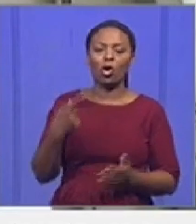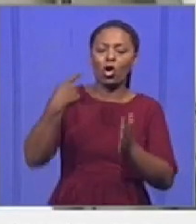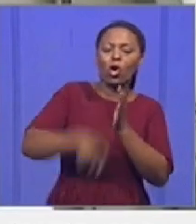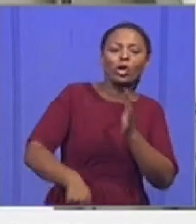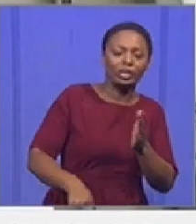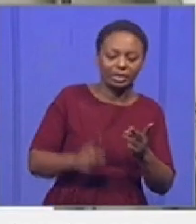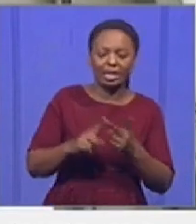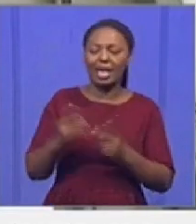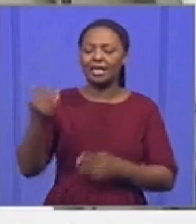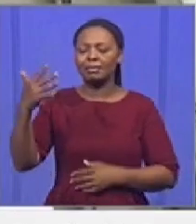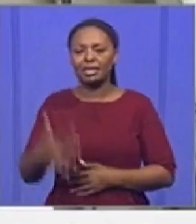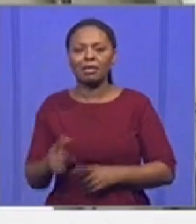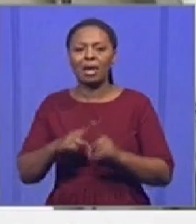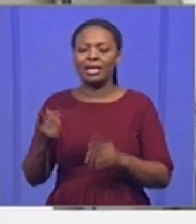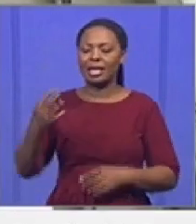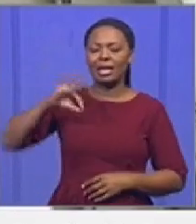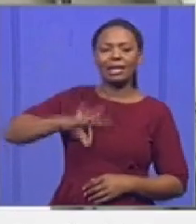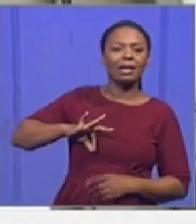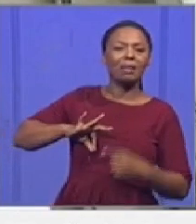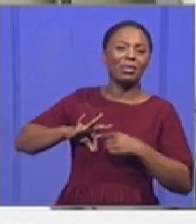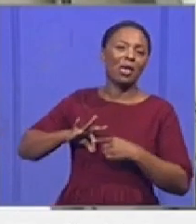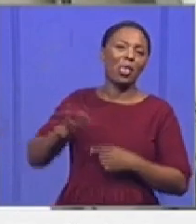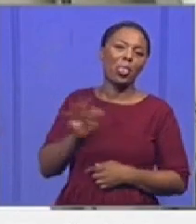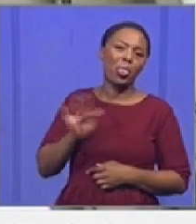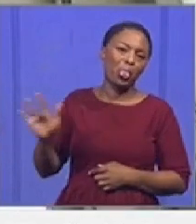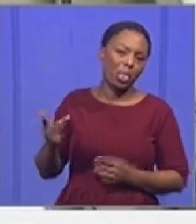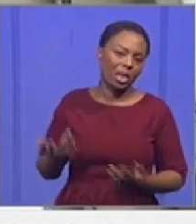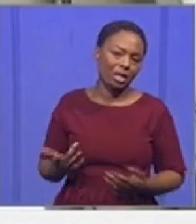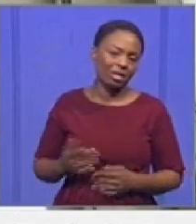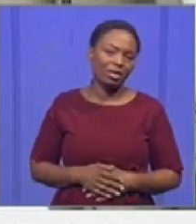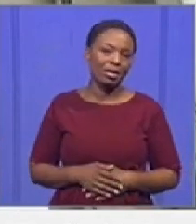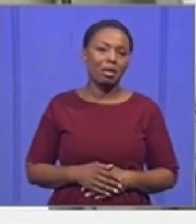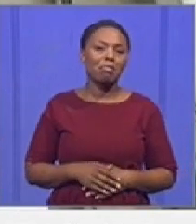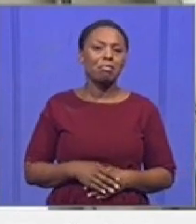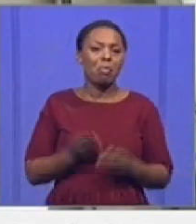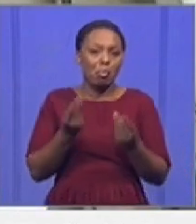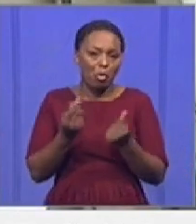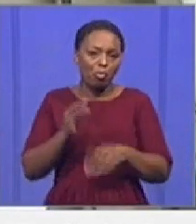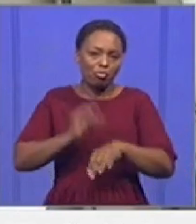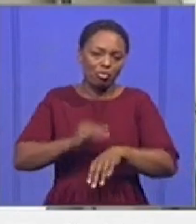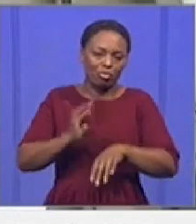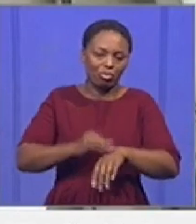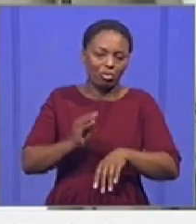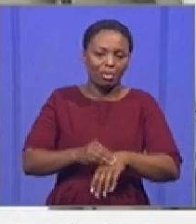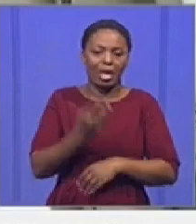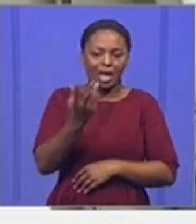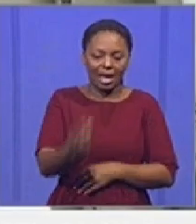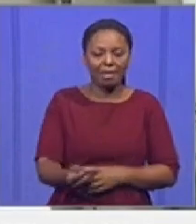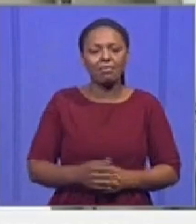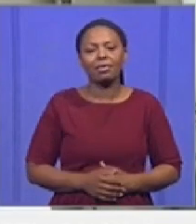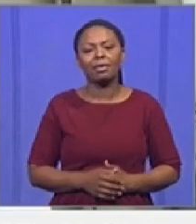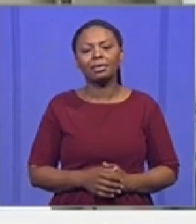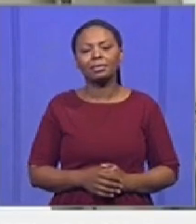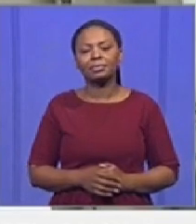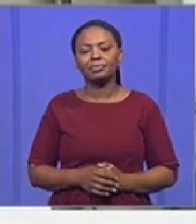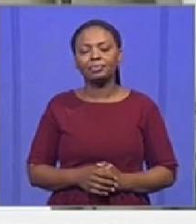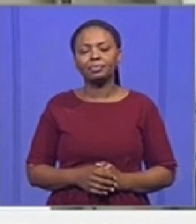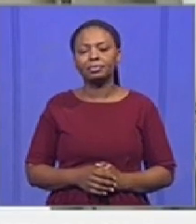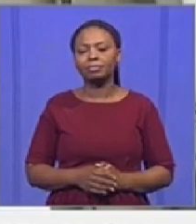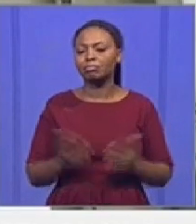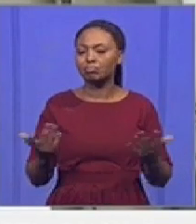expenses, but you won't have the income. So it's a cash flow problem that they have, and you won't